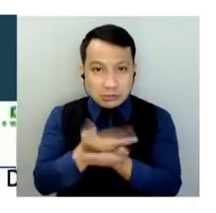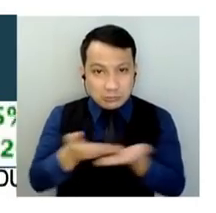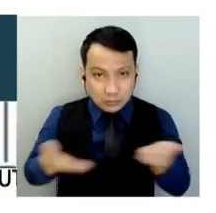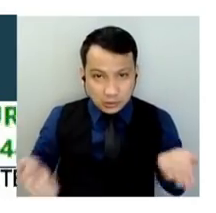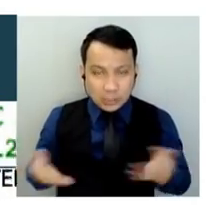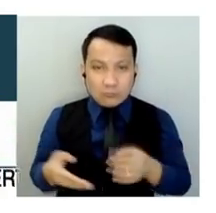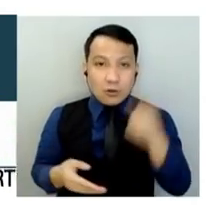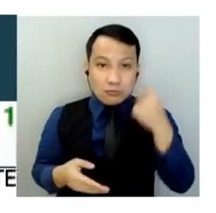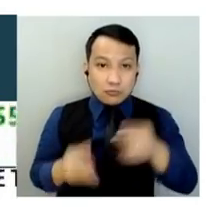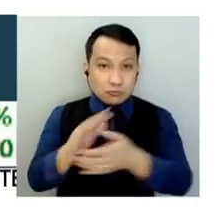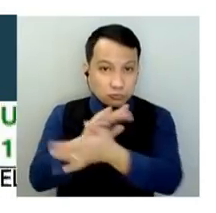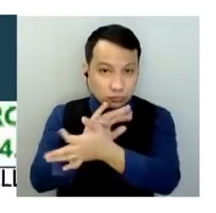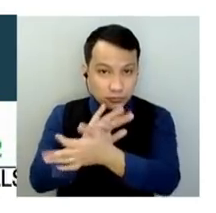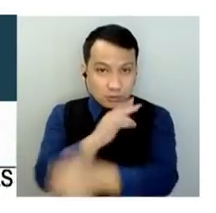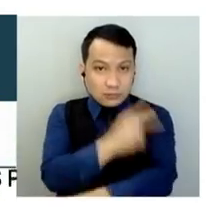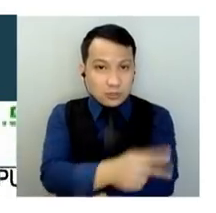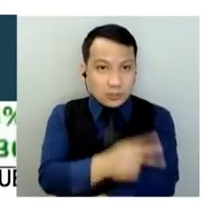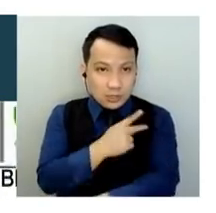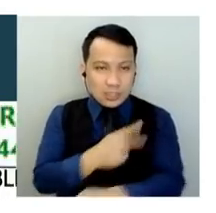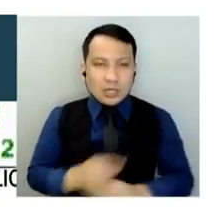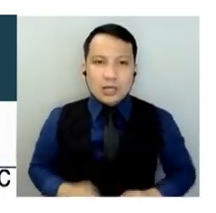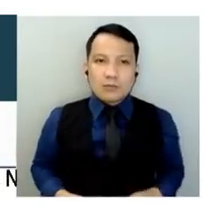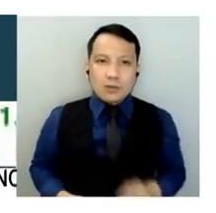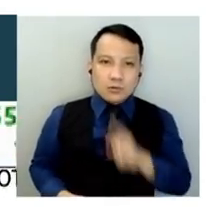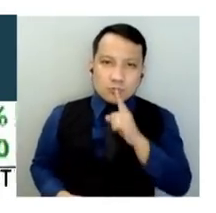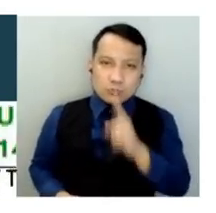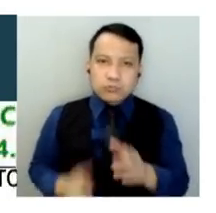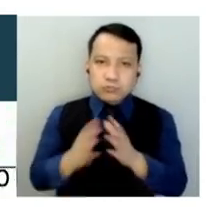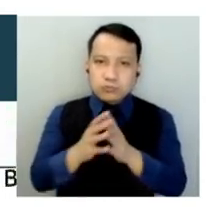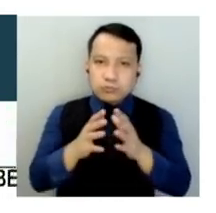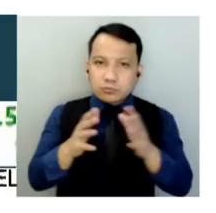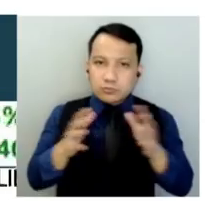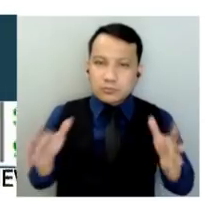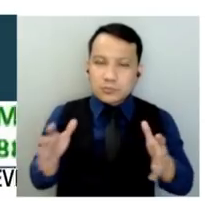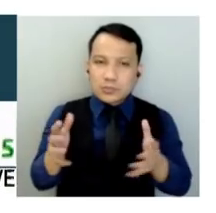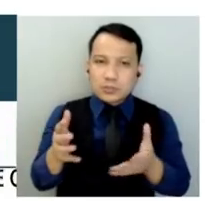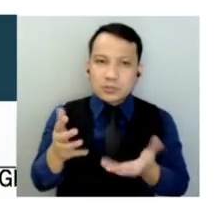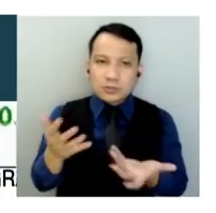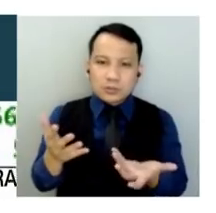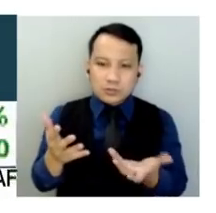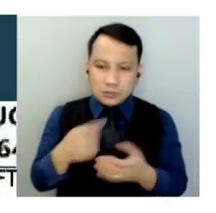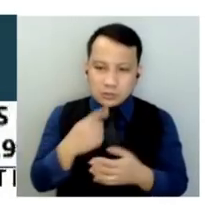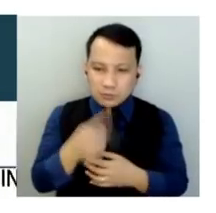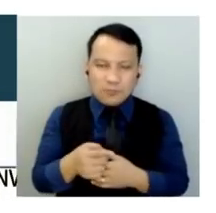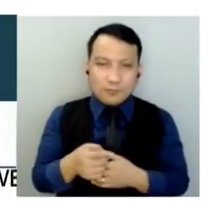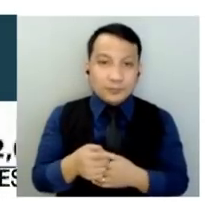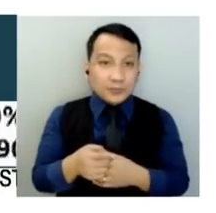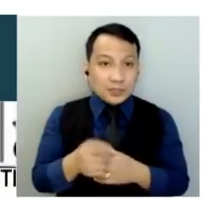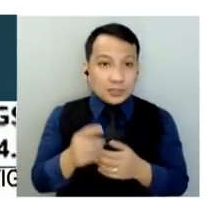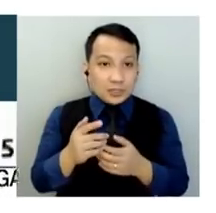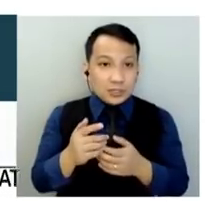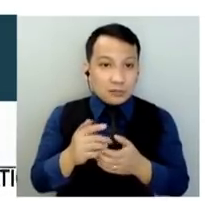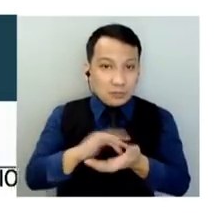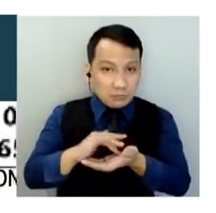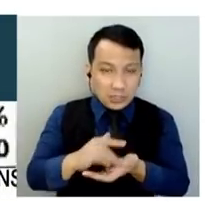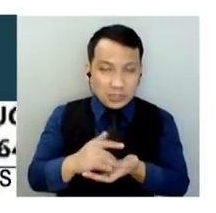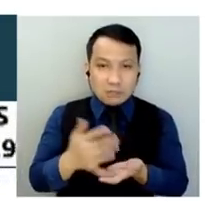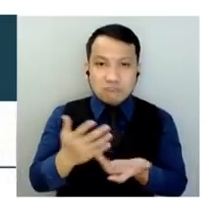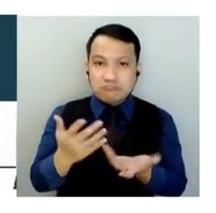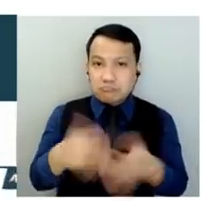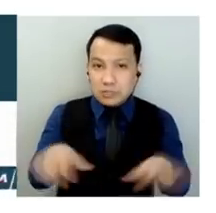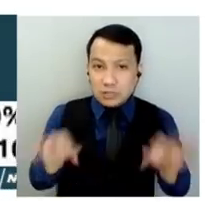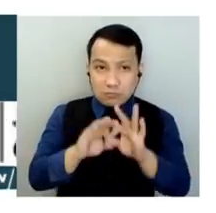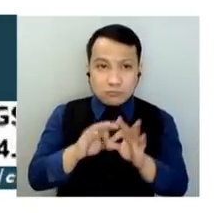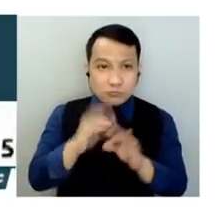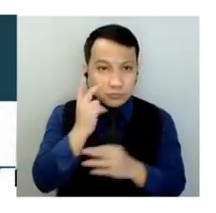equipment needed for COVID patients. There's a big amount that's intended for those, like respirators, I believe, or mechanical ventilators. Yeah. So those